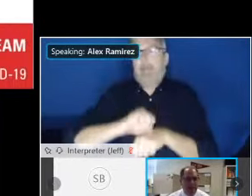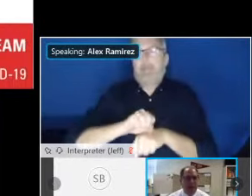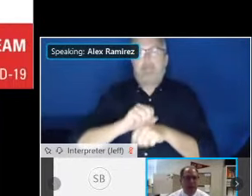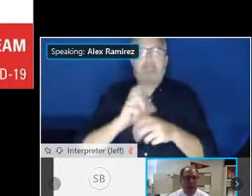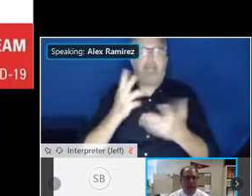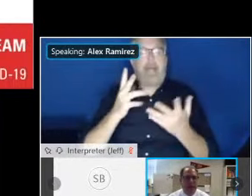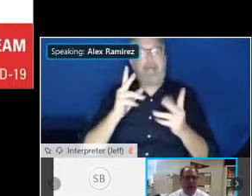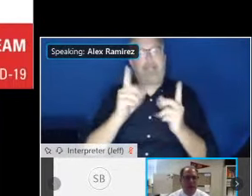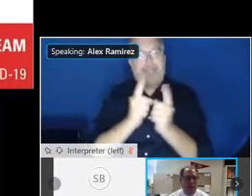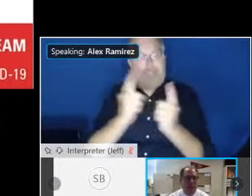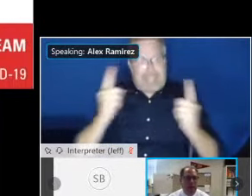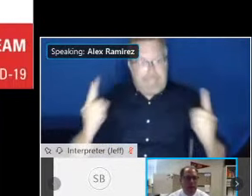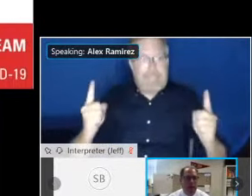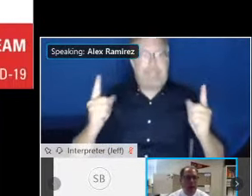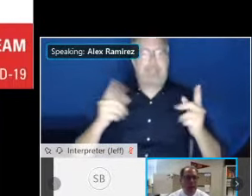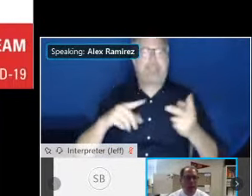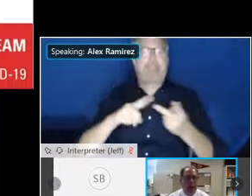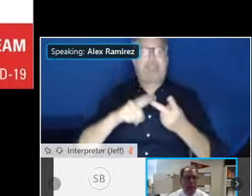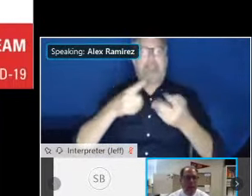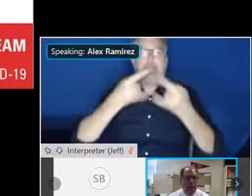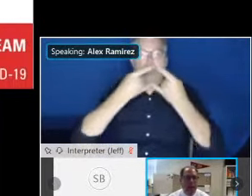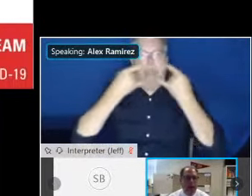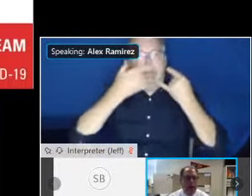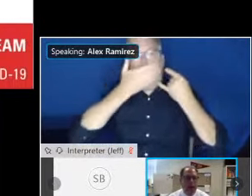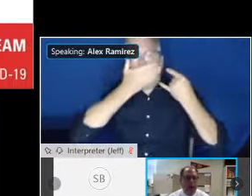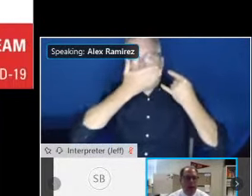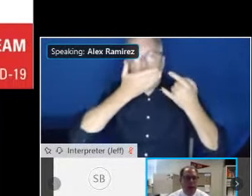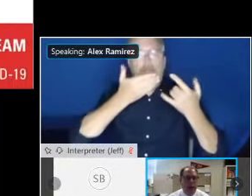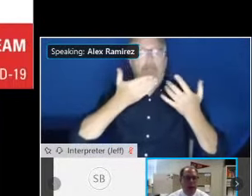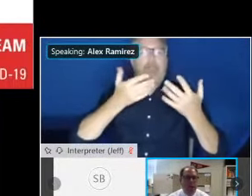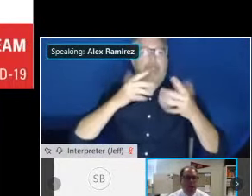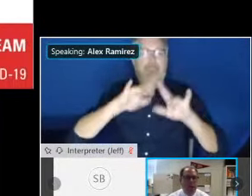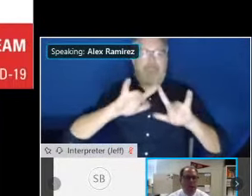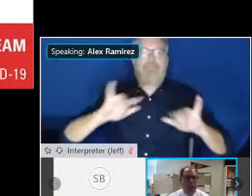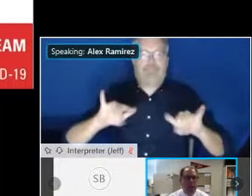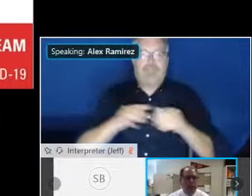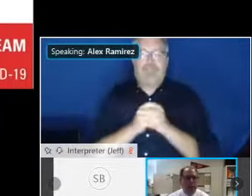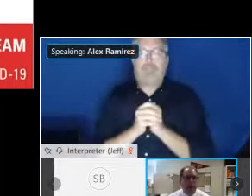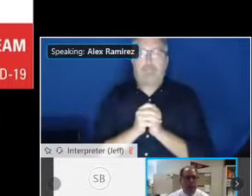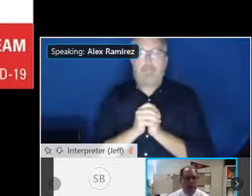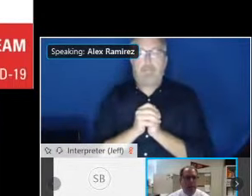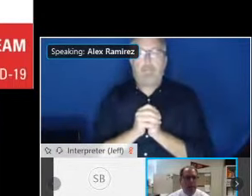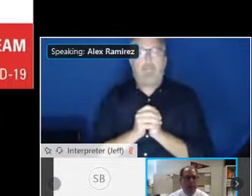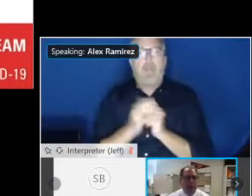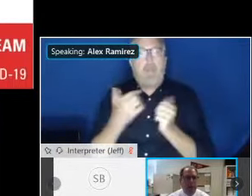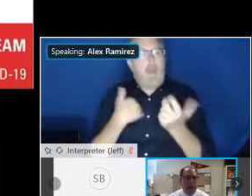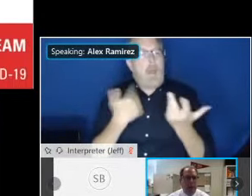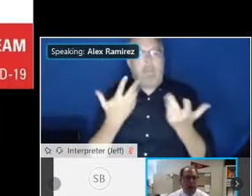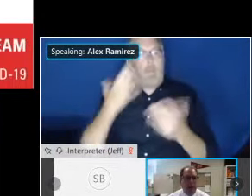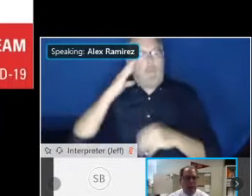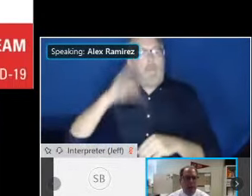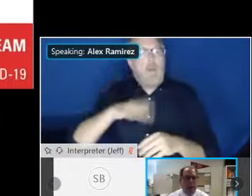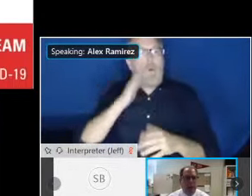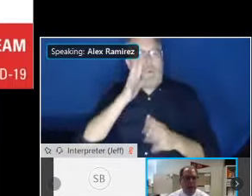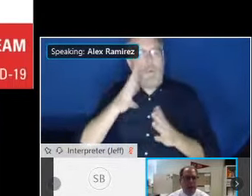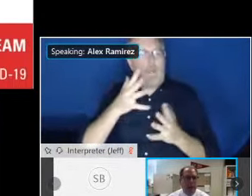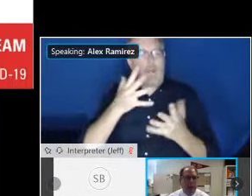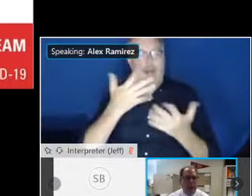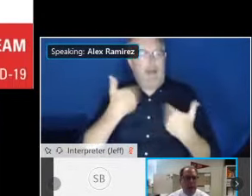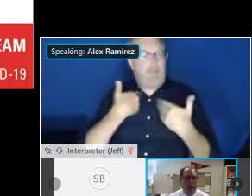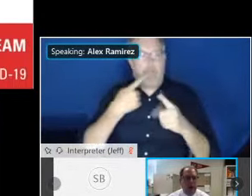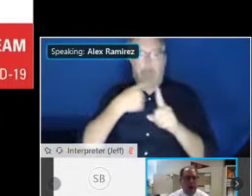distancing, the mask covering, all those things. That's the primary goal, because our assumption is there's going to be positive people in the